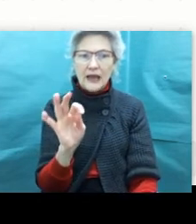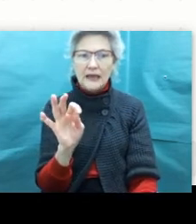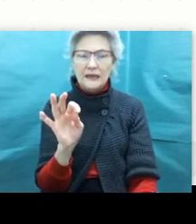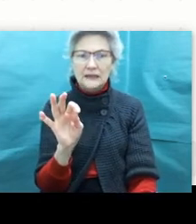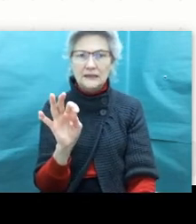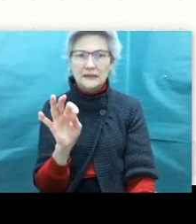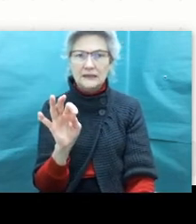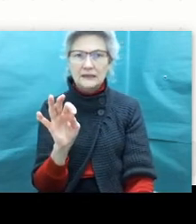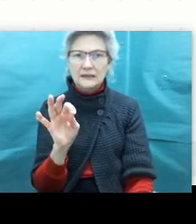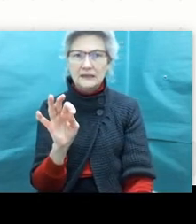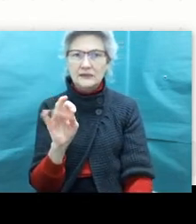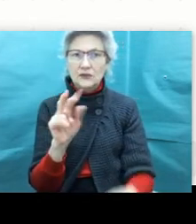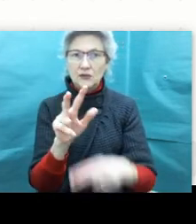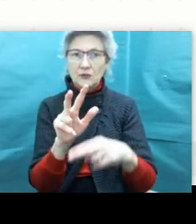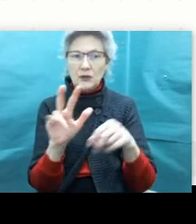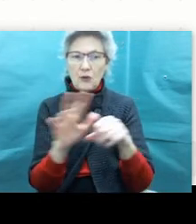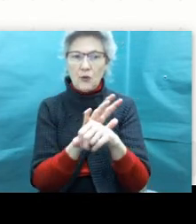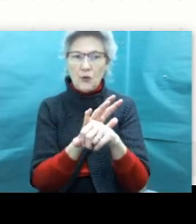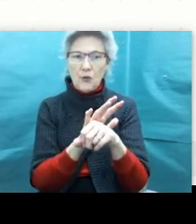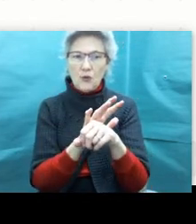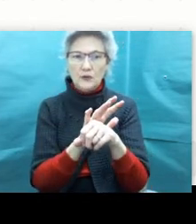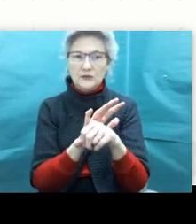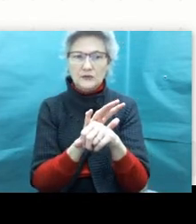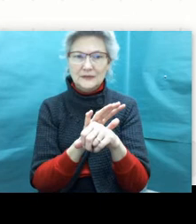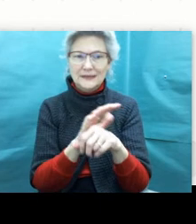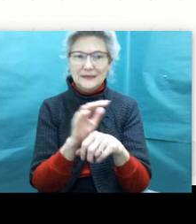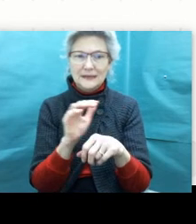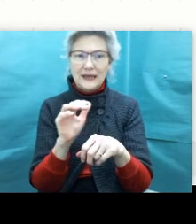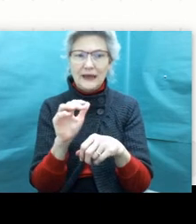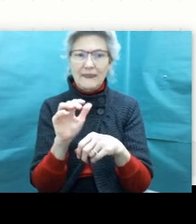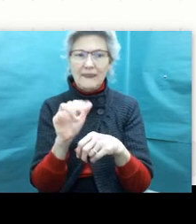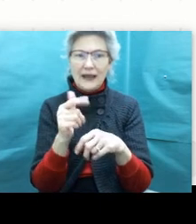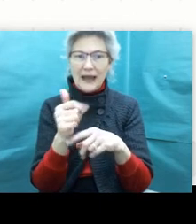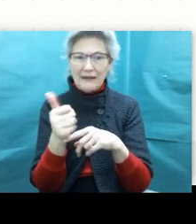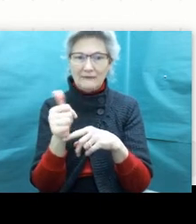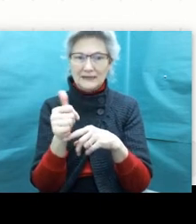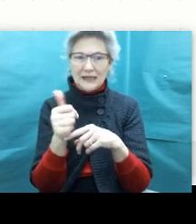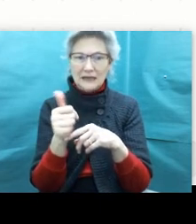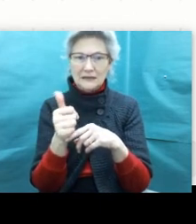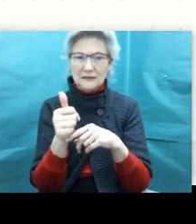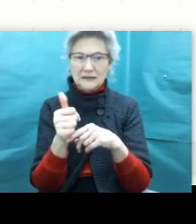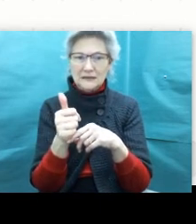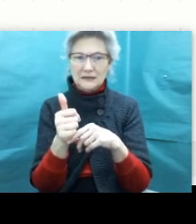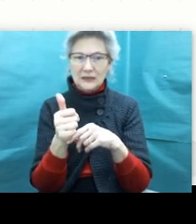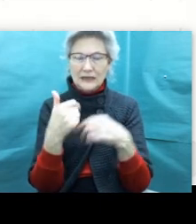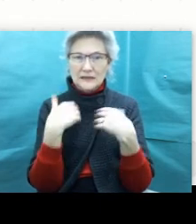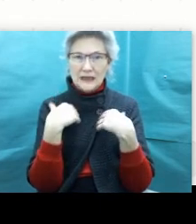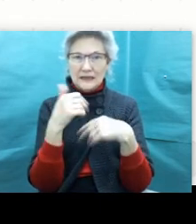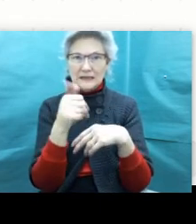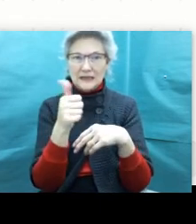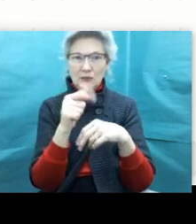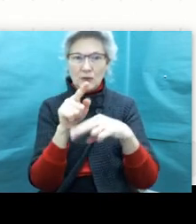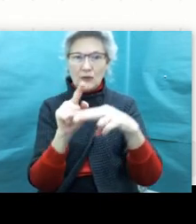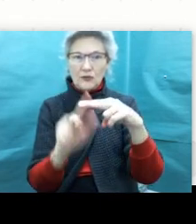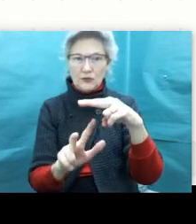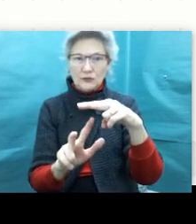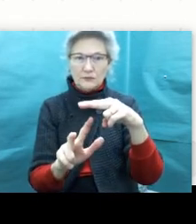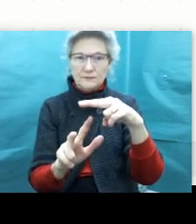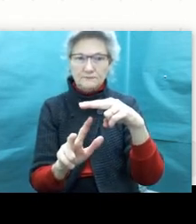8, 9. That's 3 wholes. And then I have 10 because I had 10